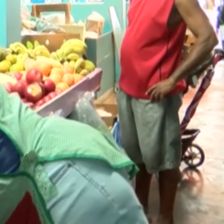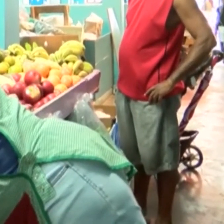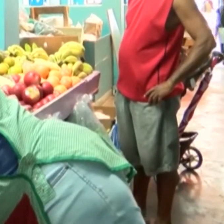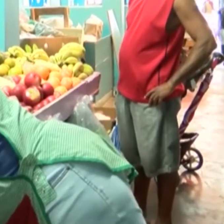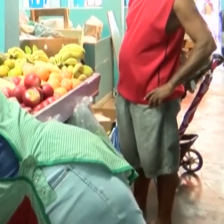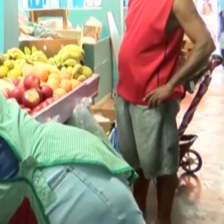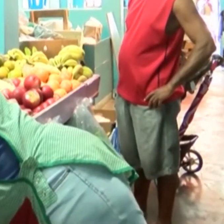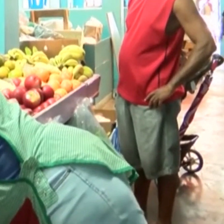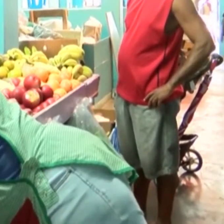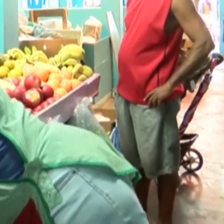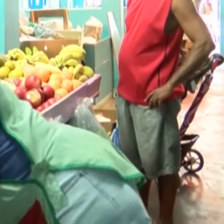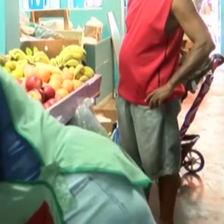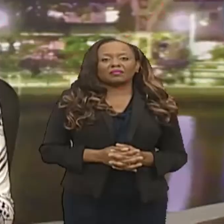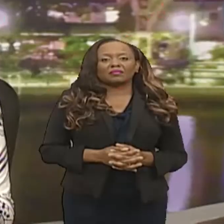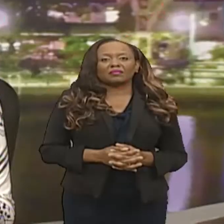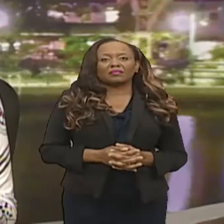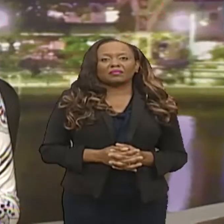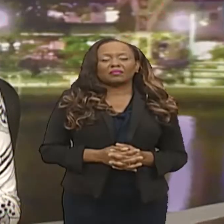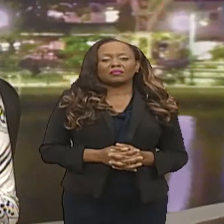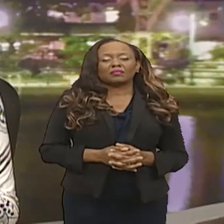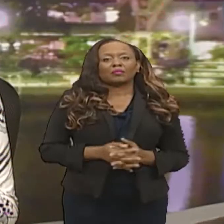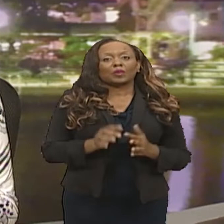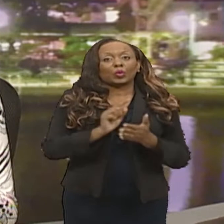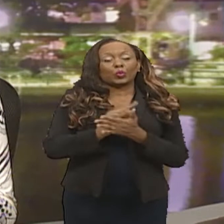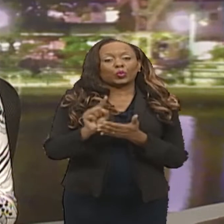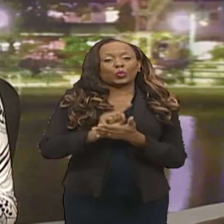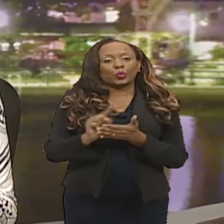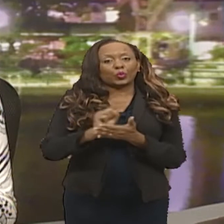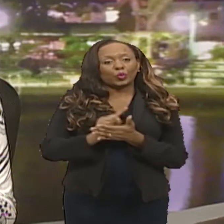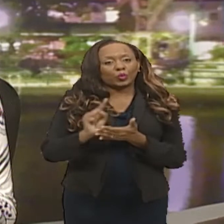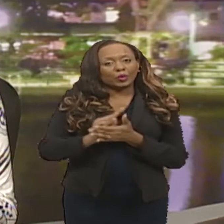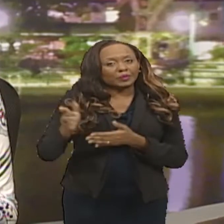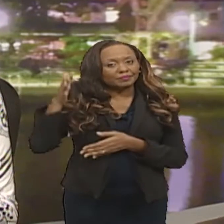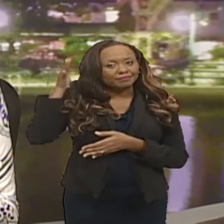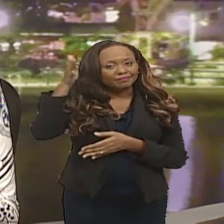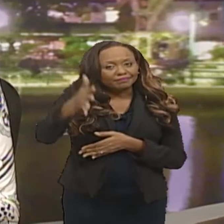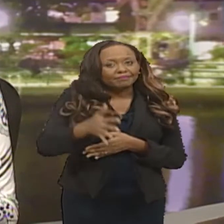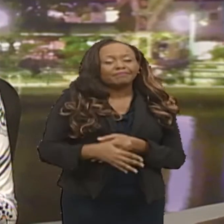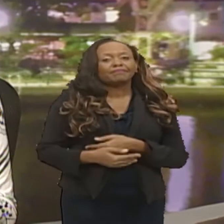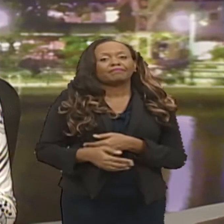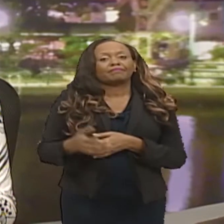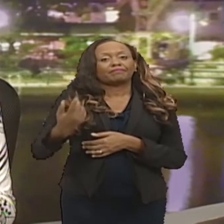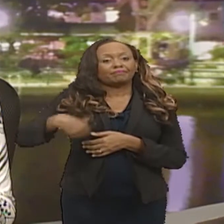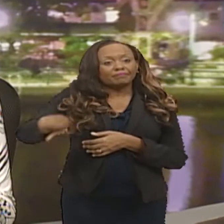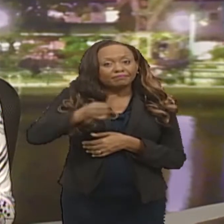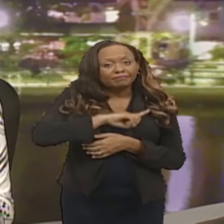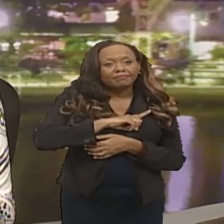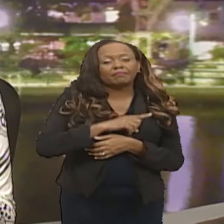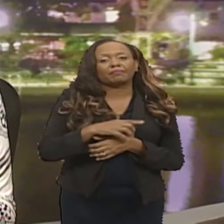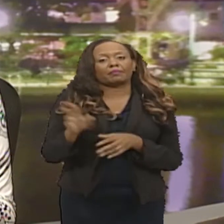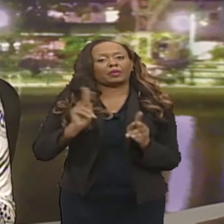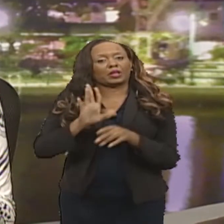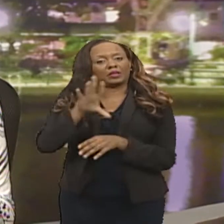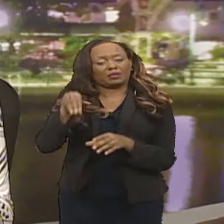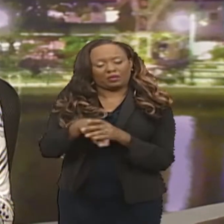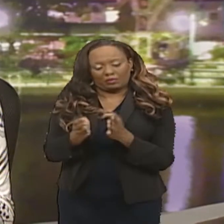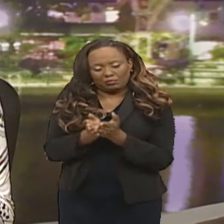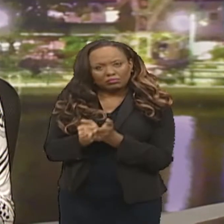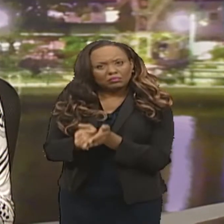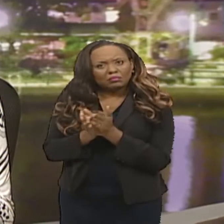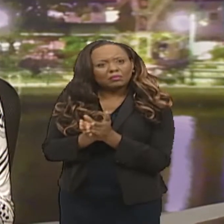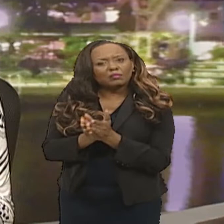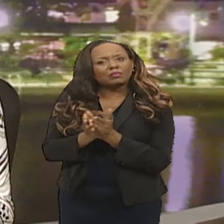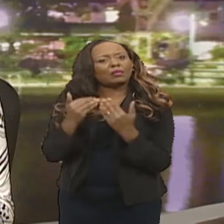Griffith, CBC News. Well, in the coming weeks, the public and other stakeholders in the local cruise industry will have